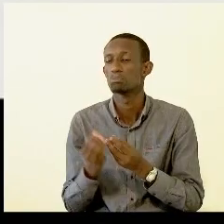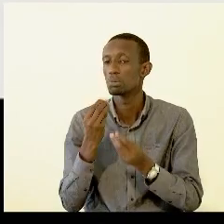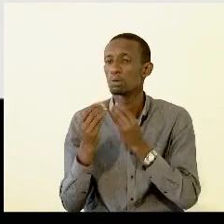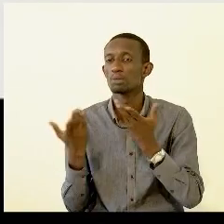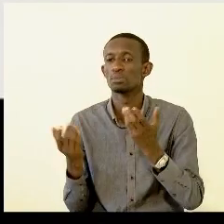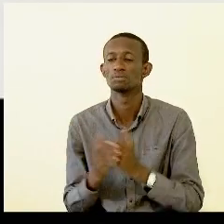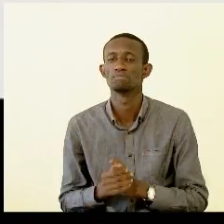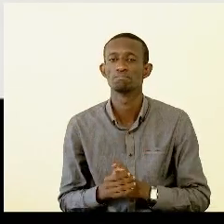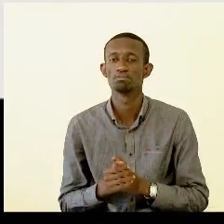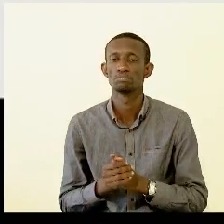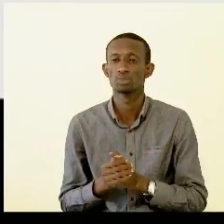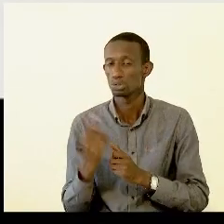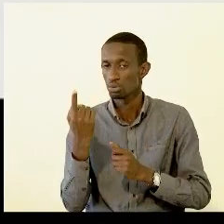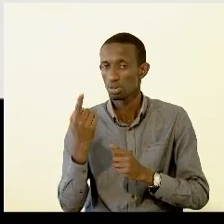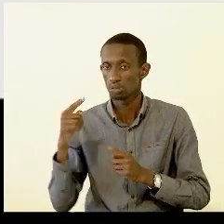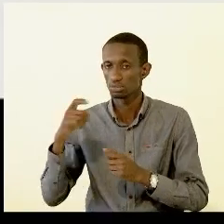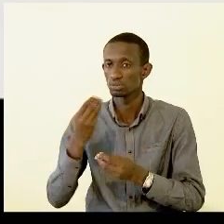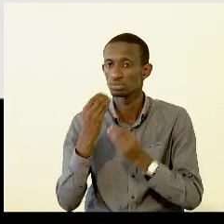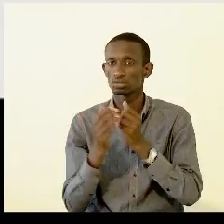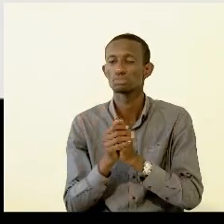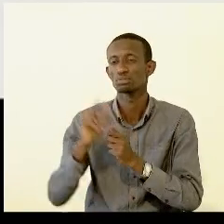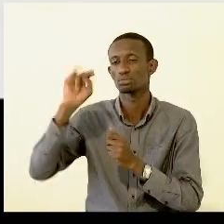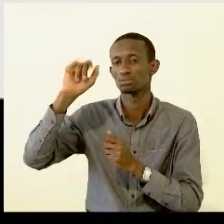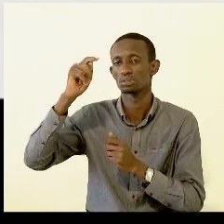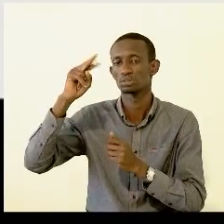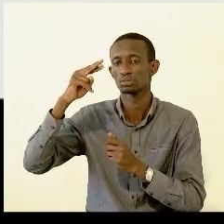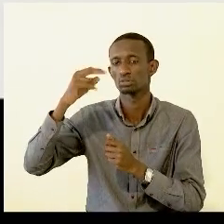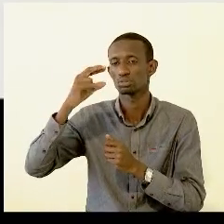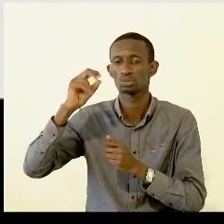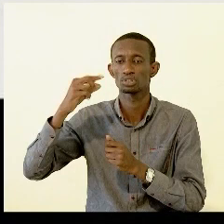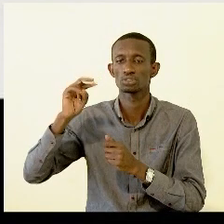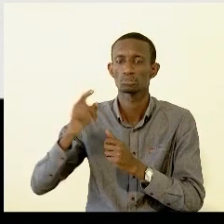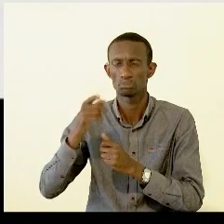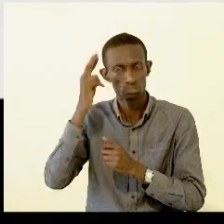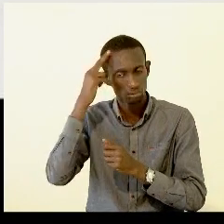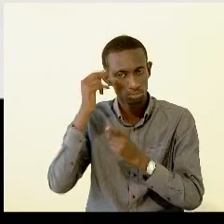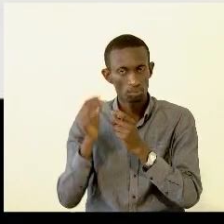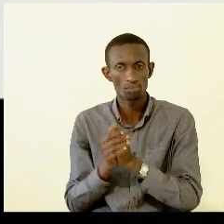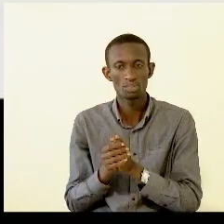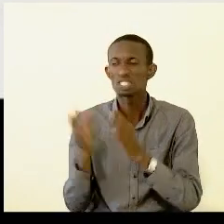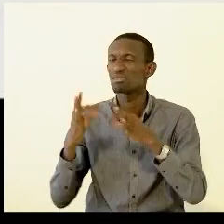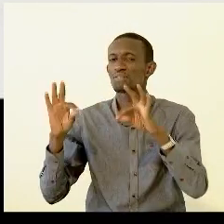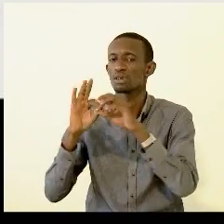food nutrients. One of the food nutrients needed is nitrogen, because remember, nitrogen is